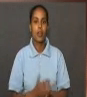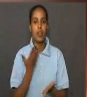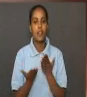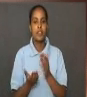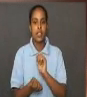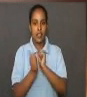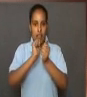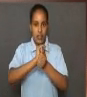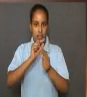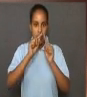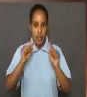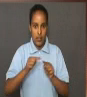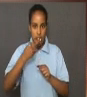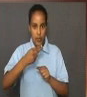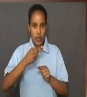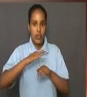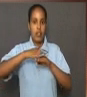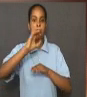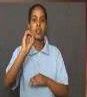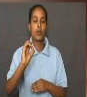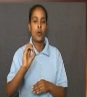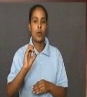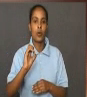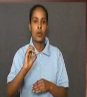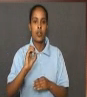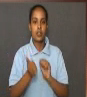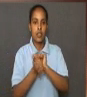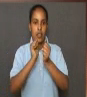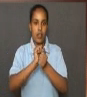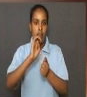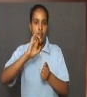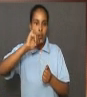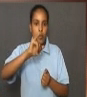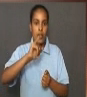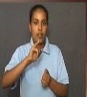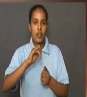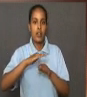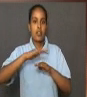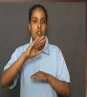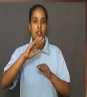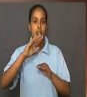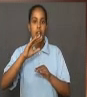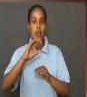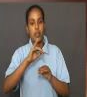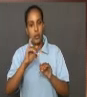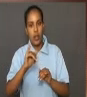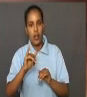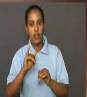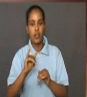If the change in enthalpy is greater than 0 and the change in entropy is greater as